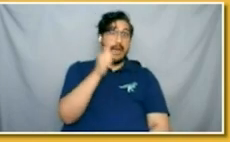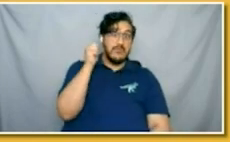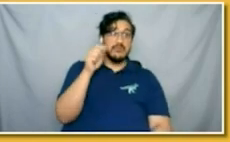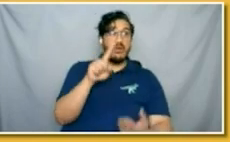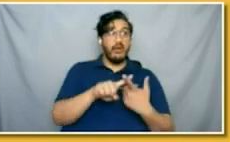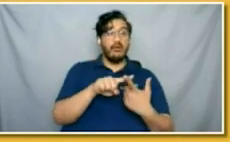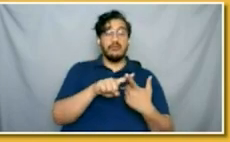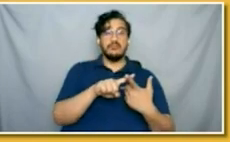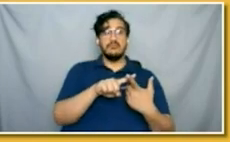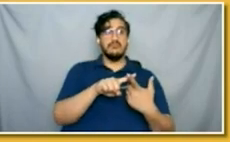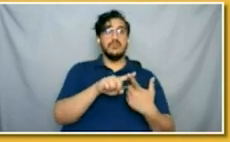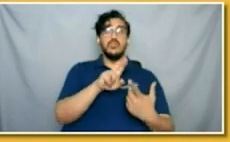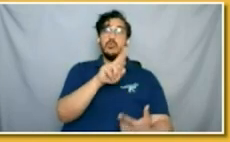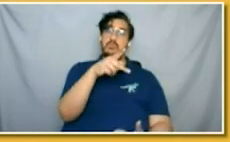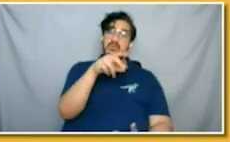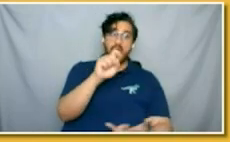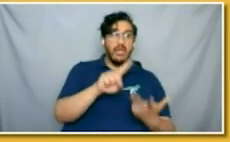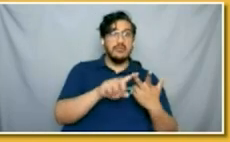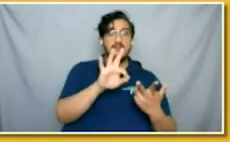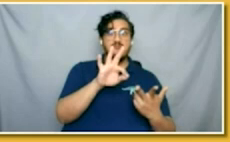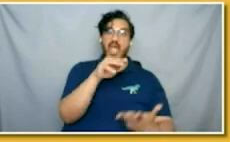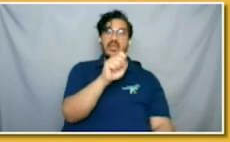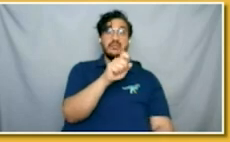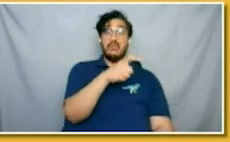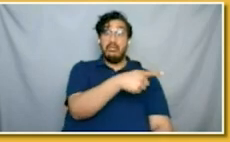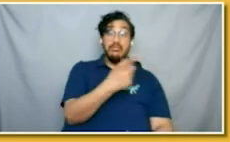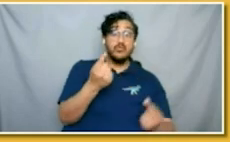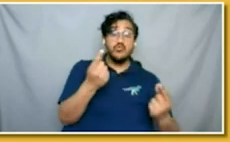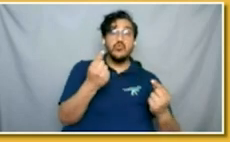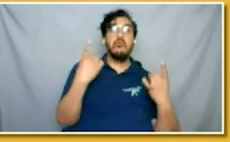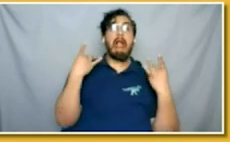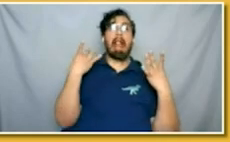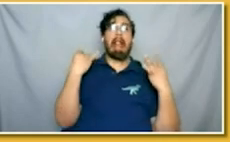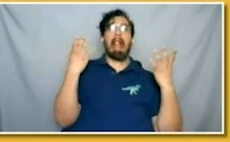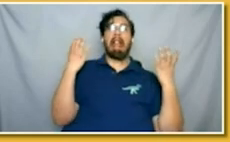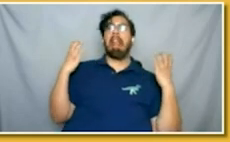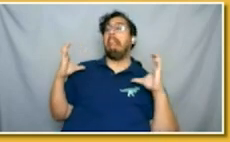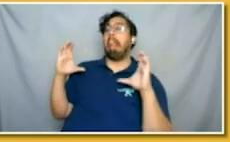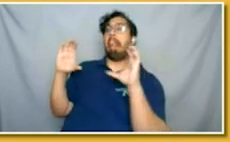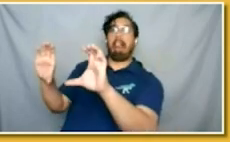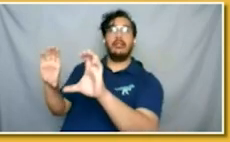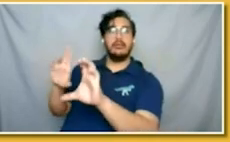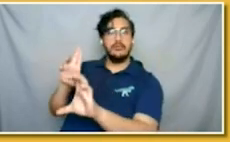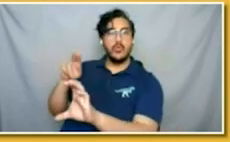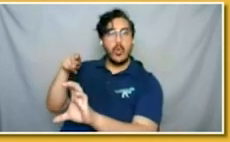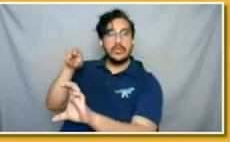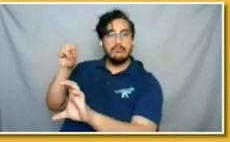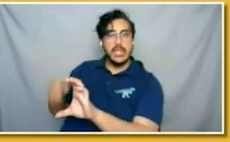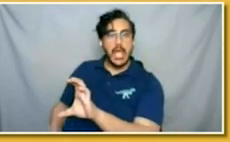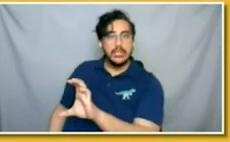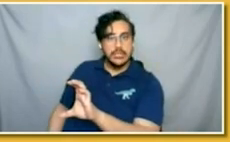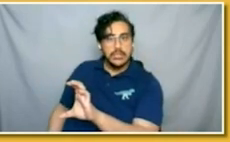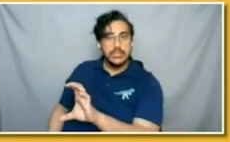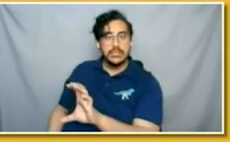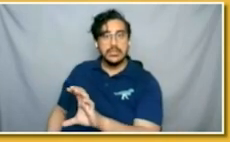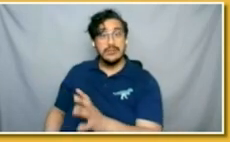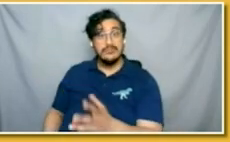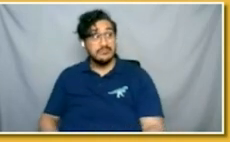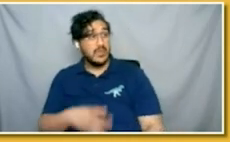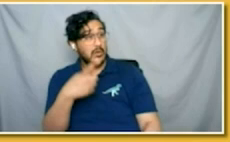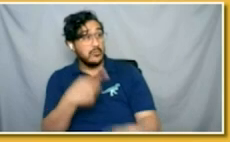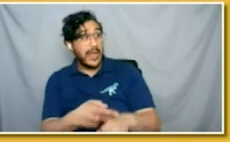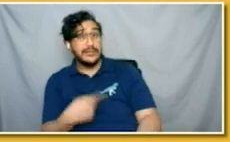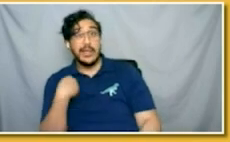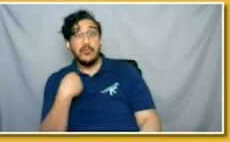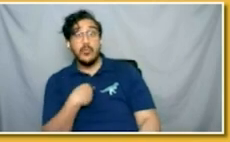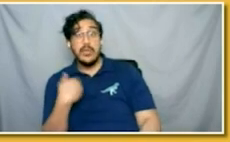and organizing. You know, we got in the Postal Service, we have four large unions. And we have